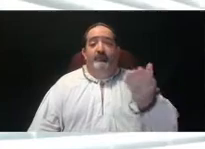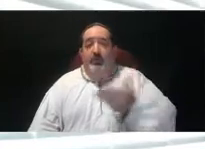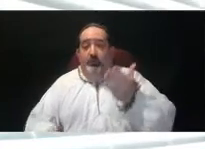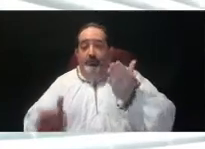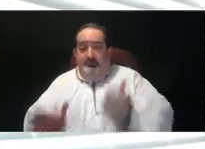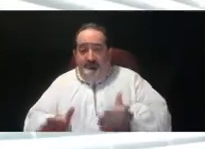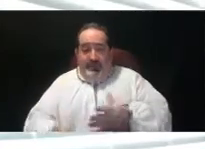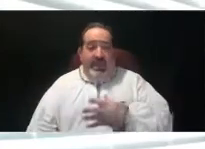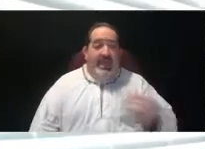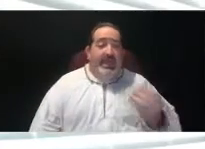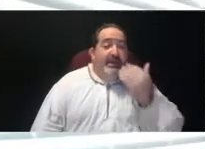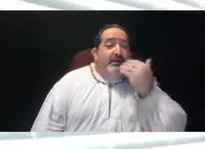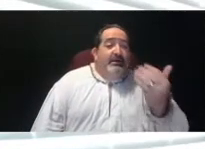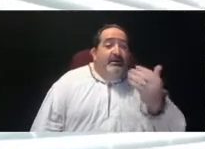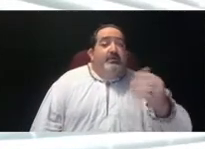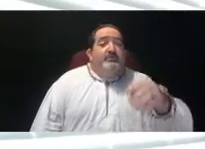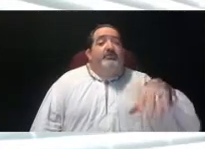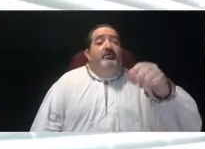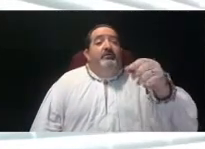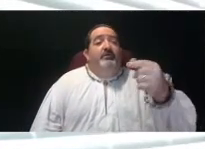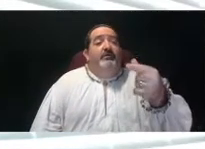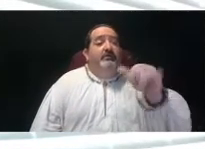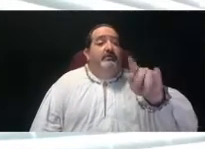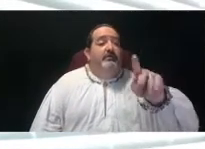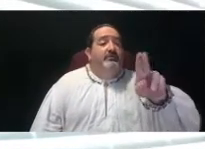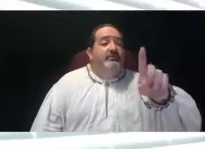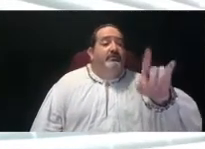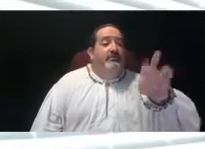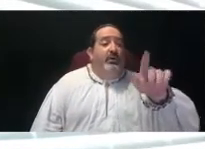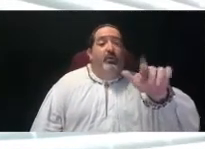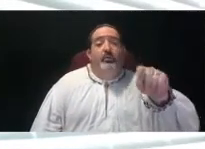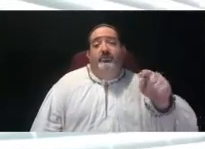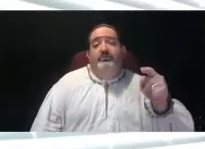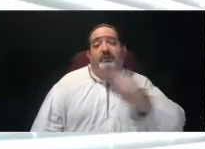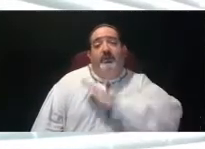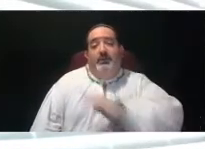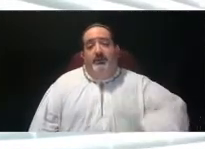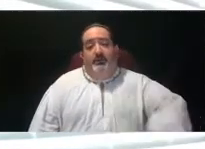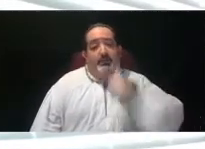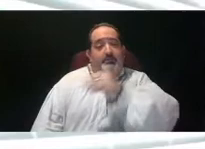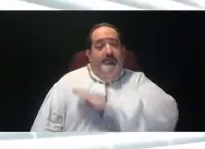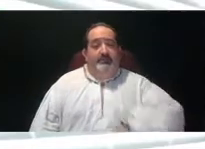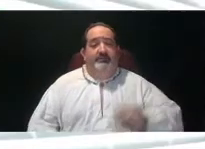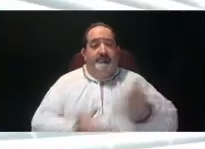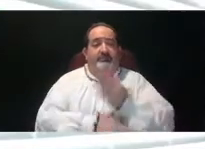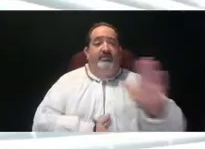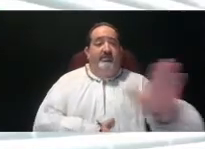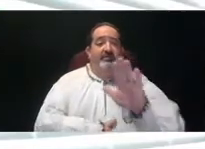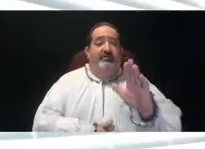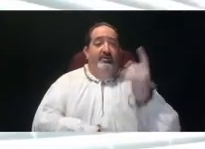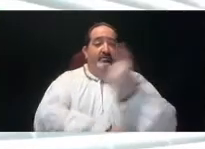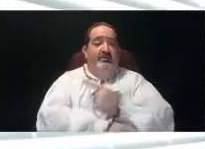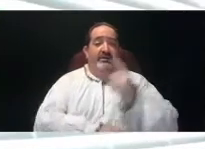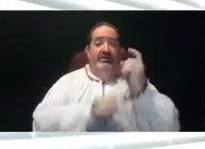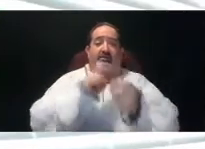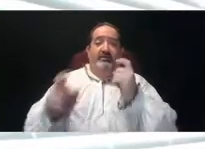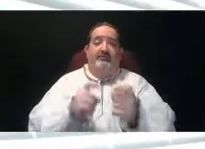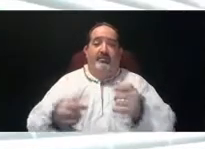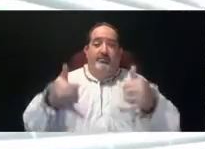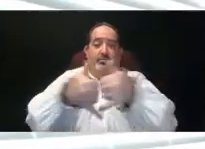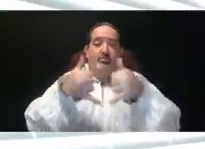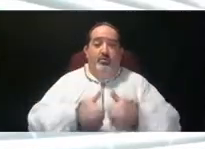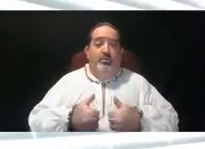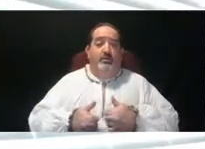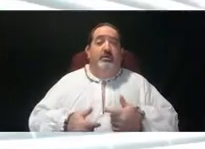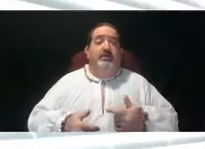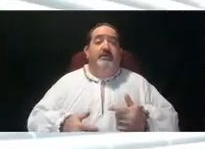Gyldenholt for allowing us to share their day and give out some of our awards. So thank you both and hope everyone has a